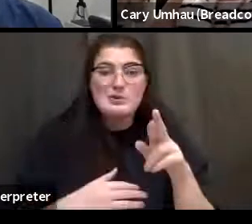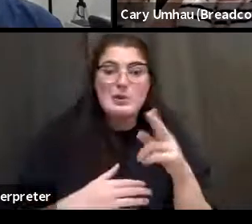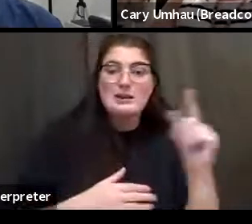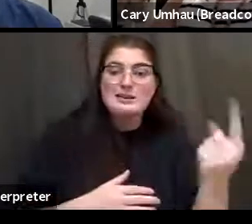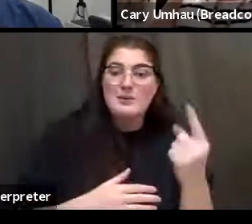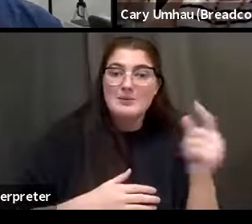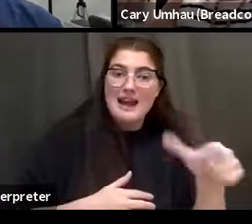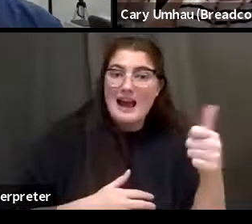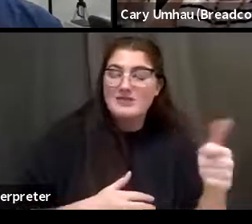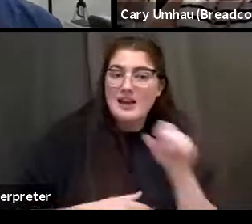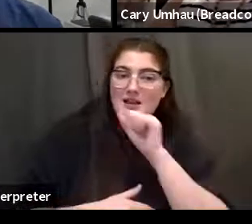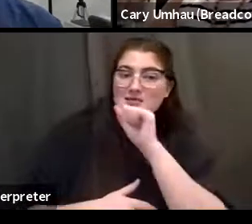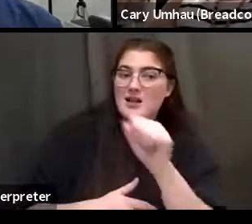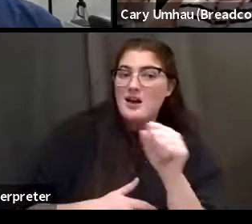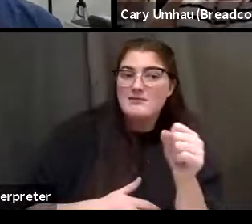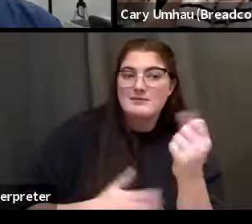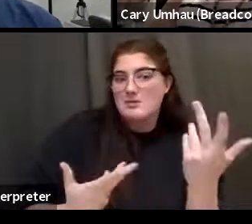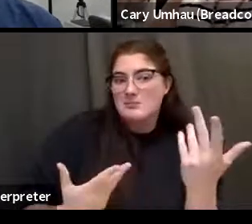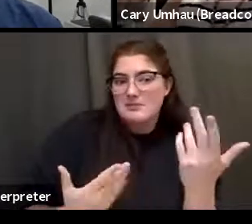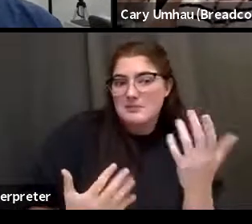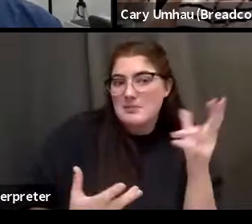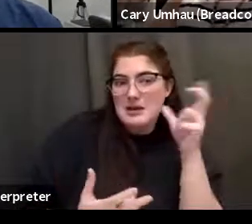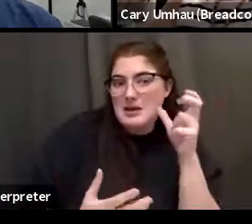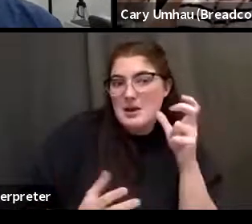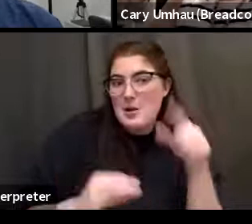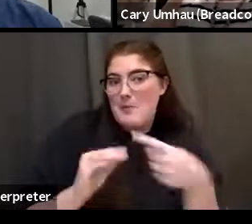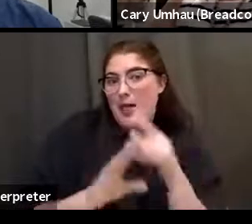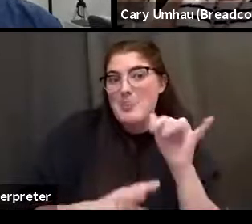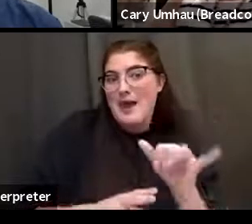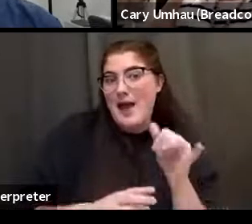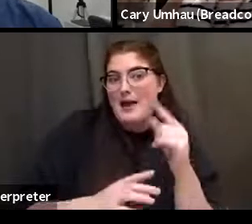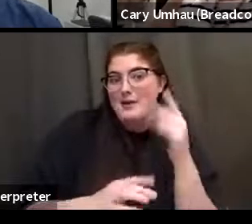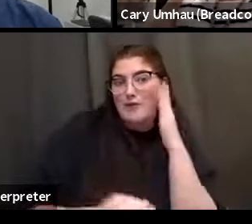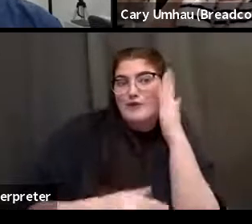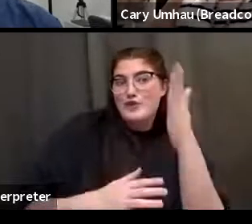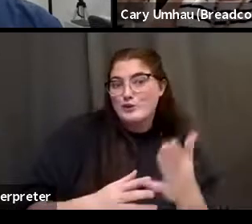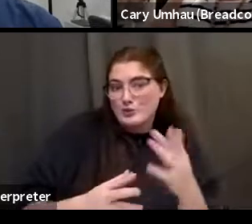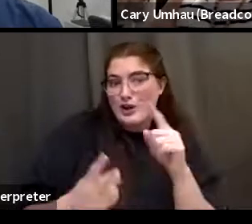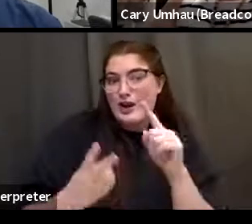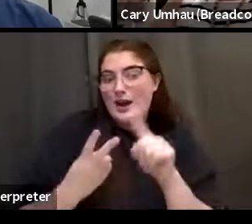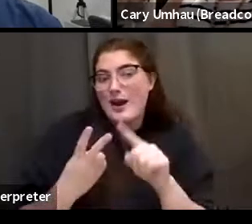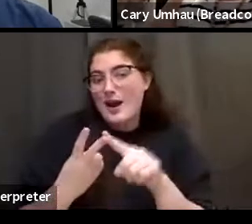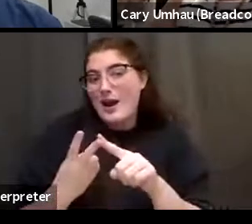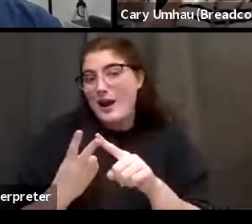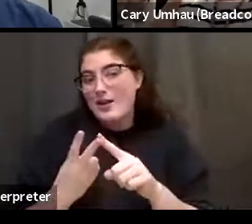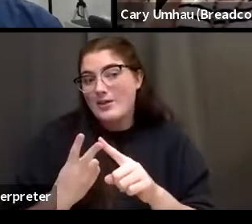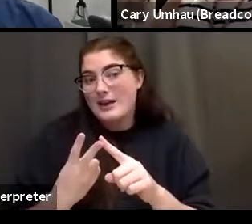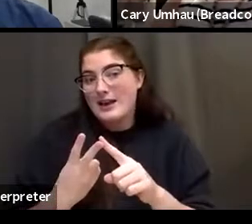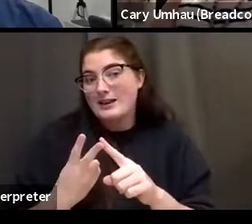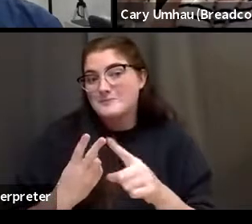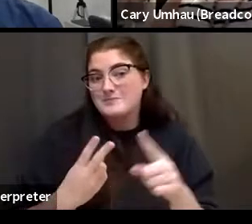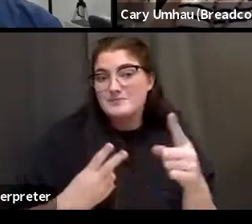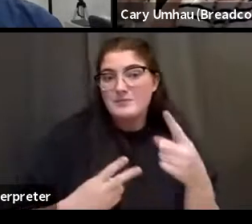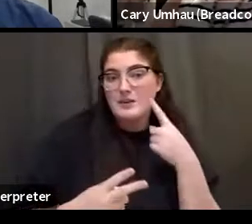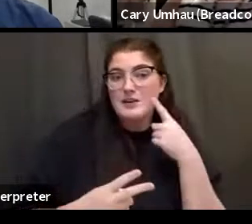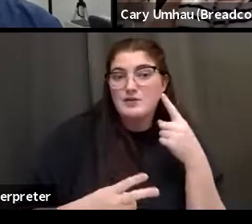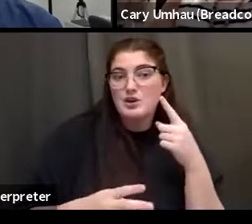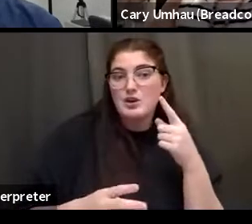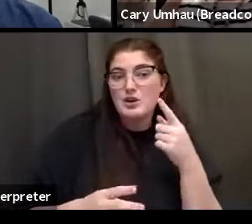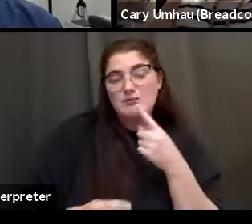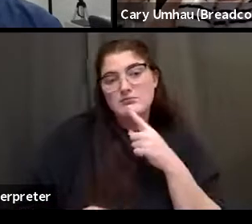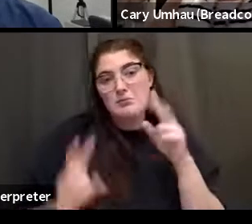different ways? I'd love to hear about that in the future. And then also, if you're framing this as a workforce